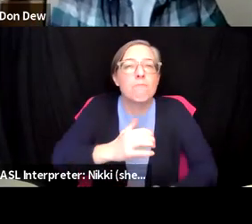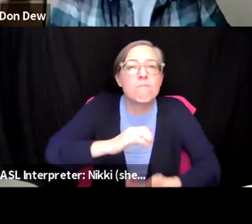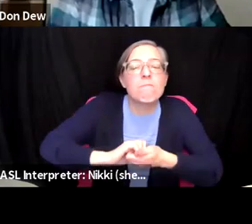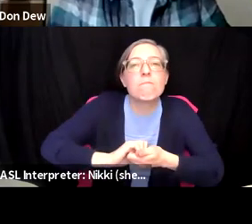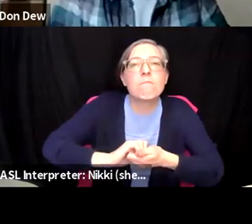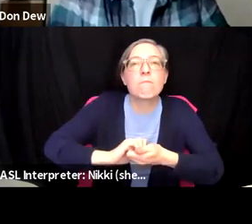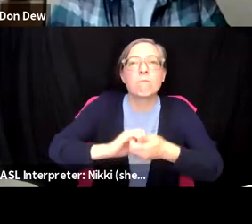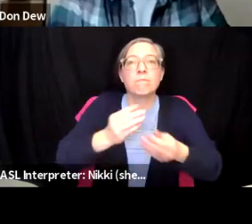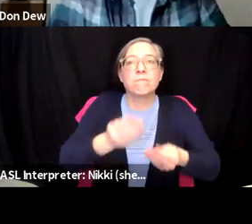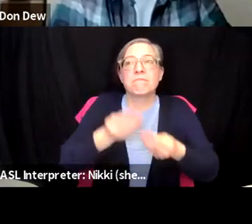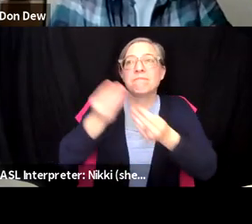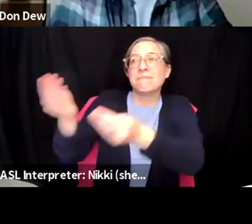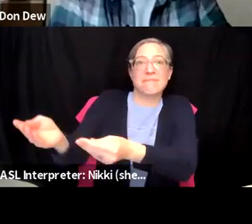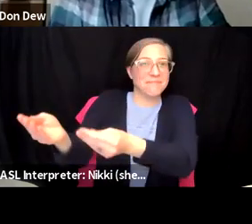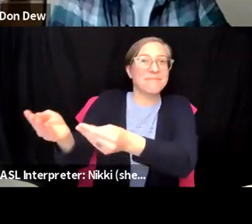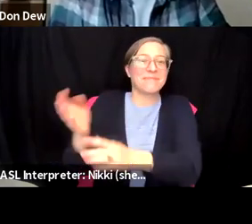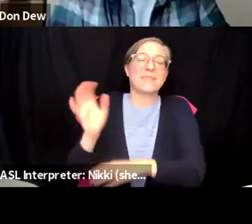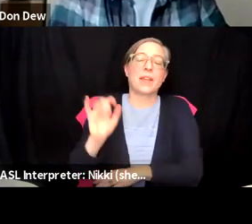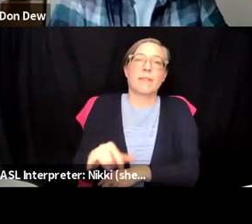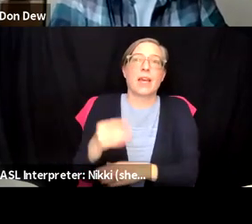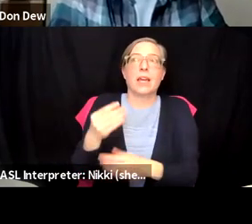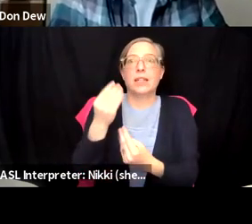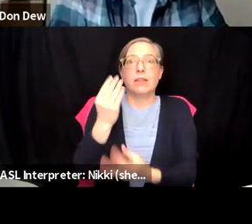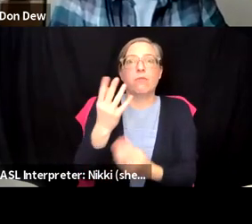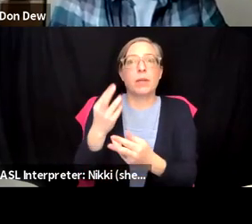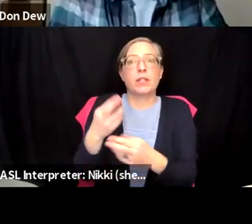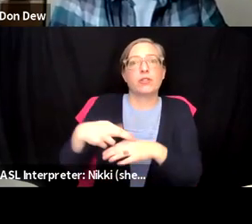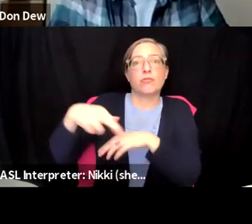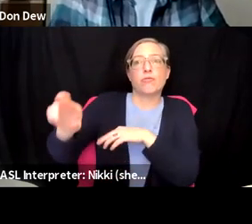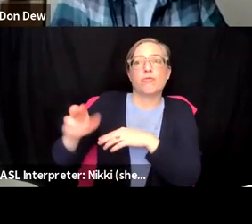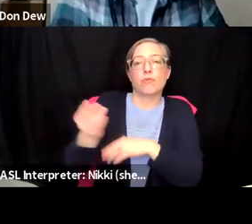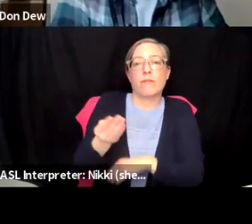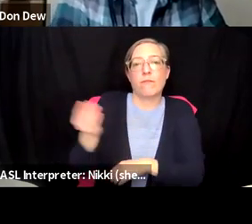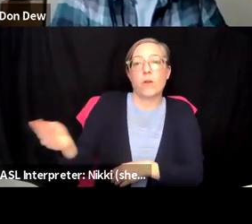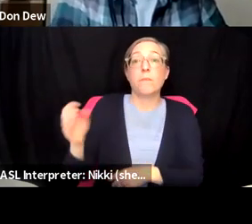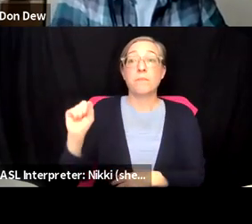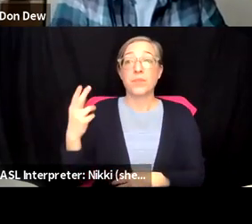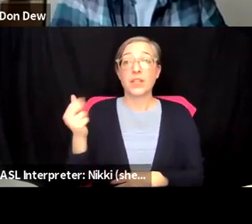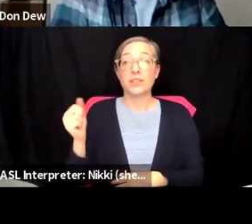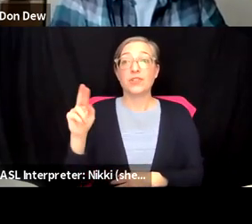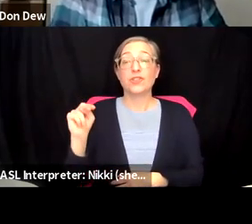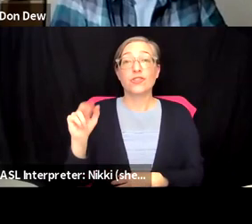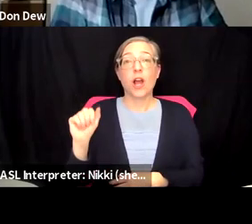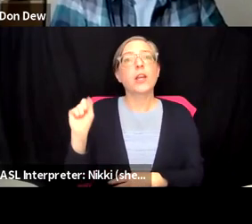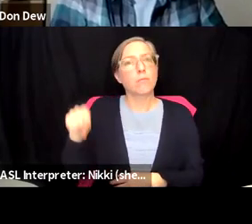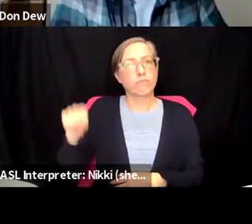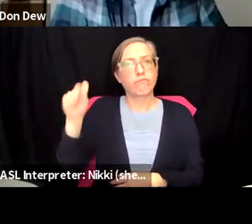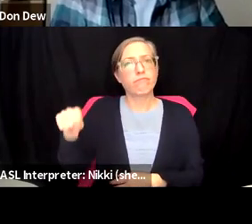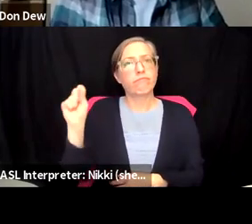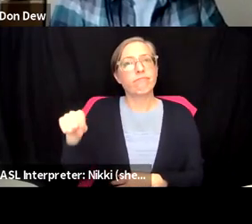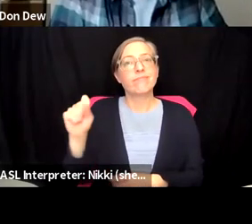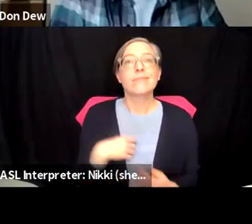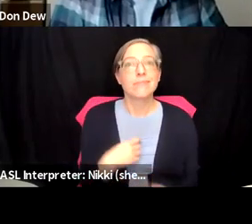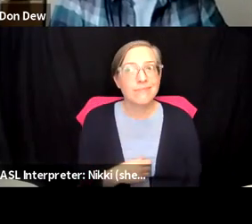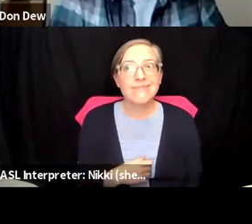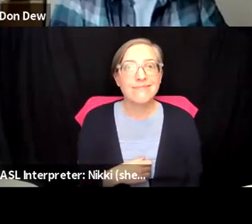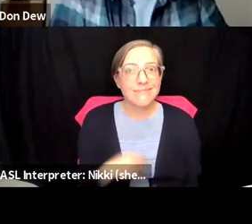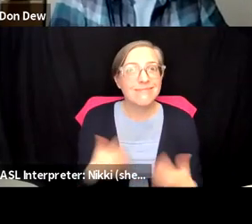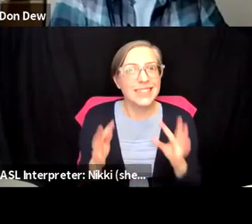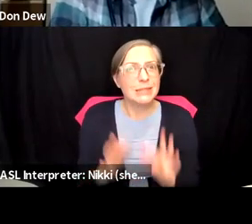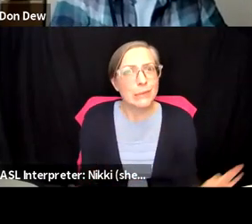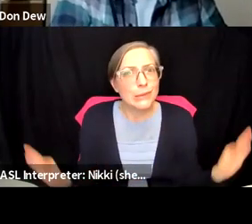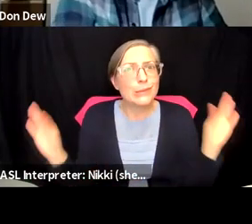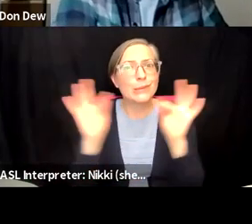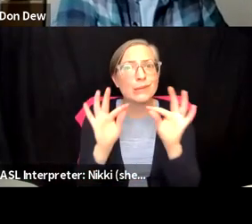that is huge on this. And just like, and Shauna's shaking her head, yes, because it is huge. We know pretty much what each